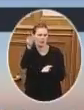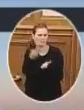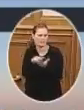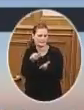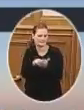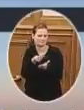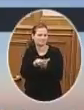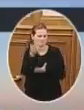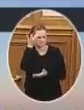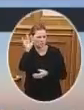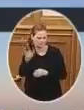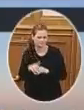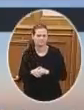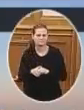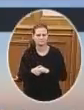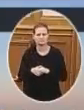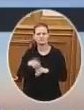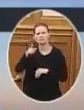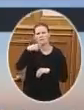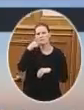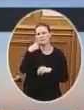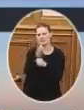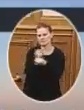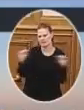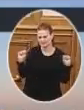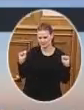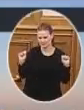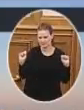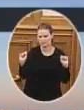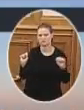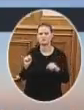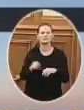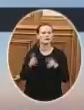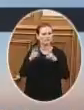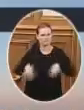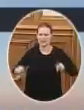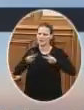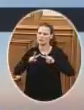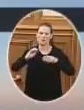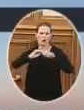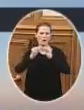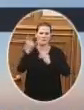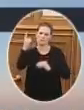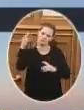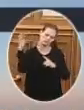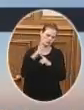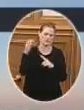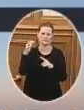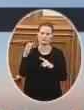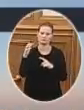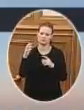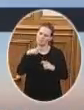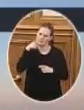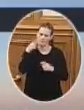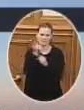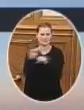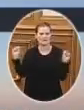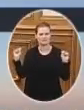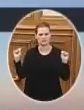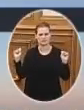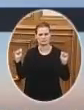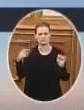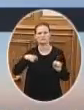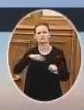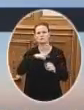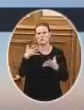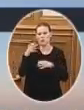programs. Public safety is a guiding principle that overrides all other concerns if we need to, but we're hoping to make sure that public safety is a partner